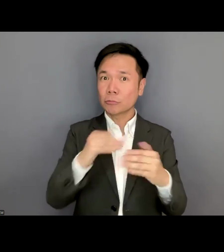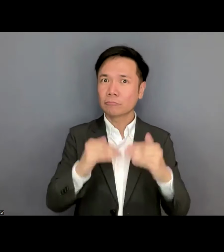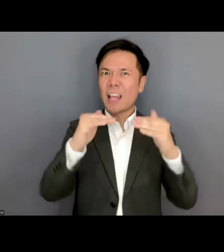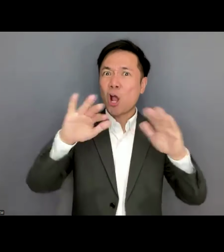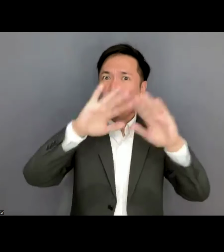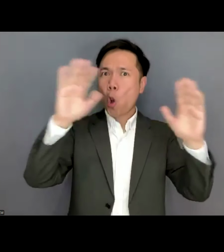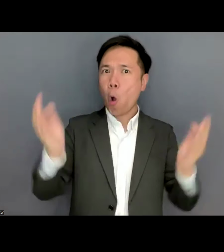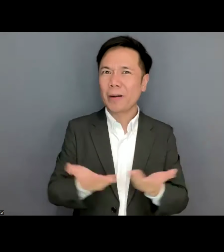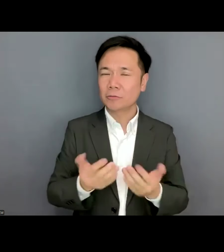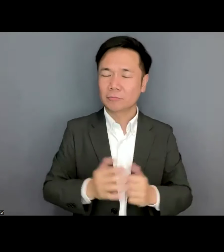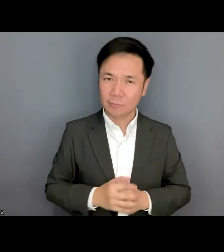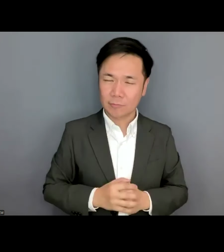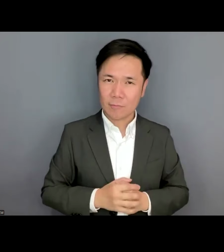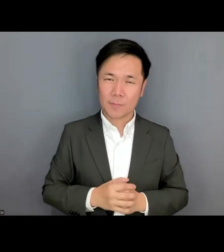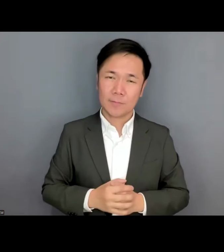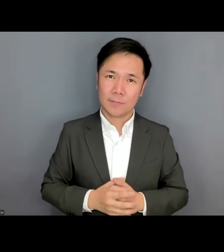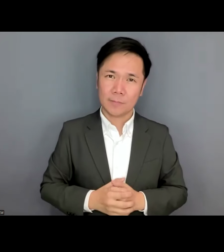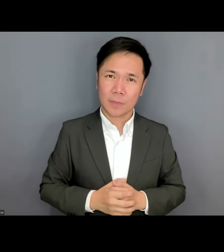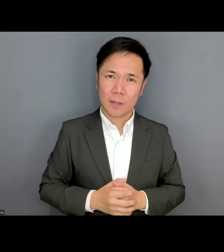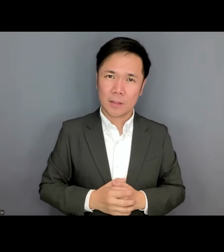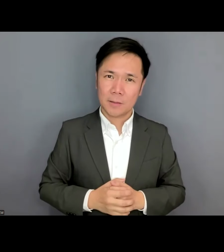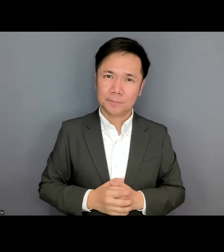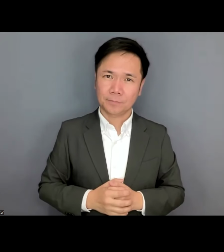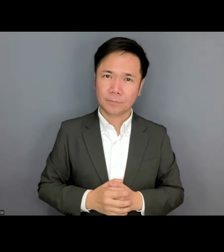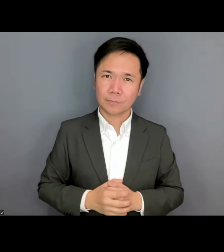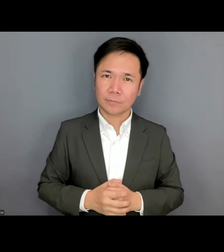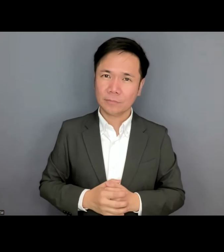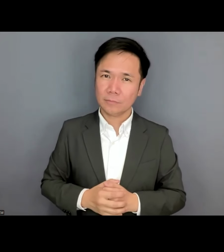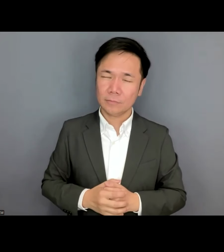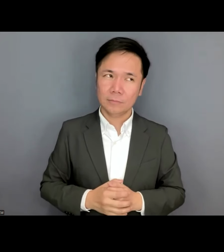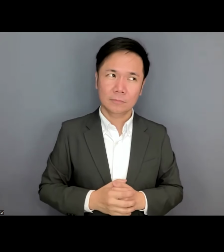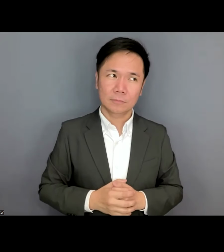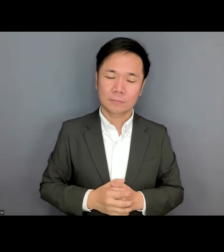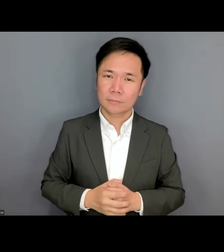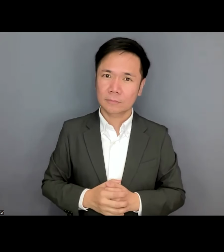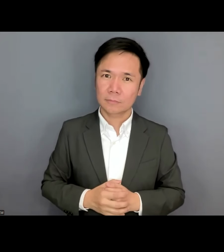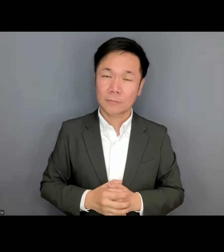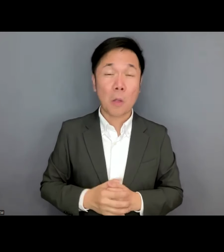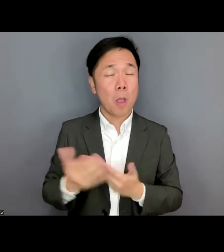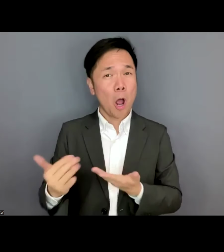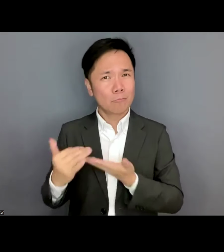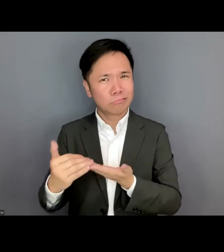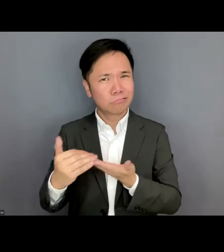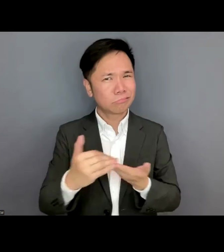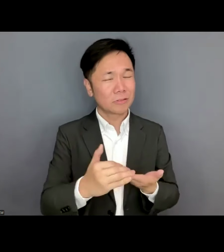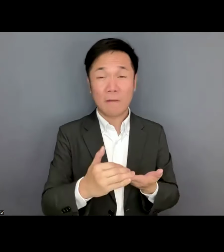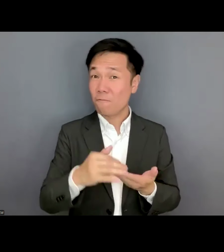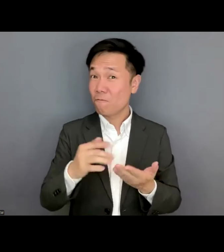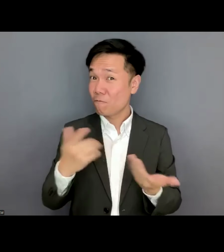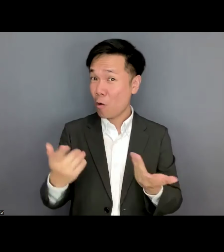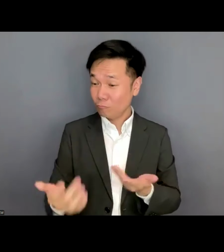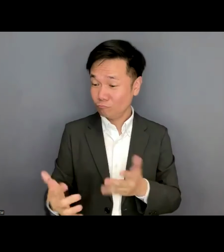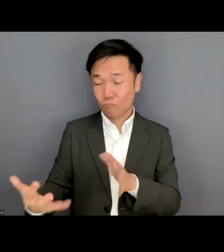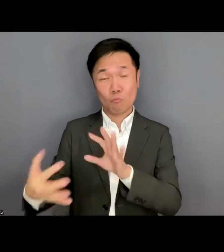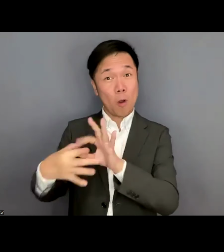partenariats solides asked soient to have solid établis partnerships avec la that have been société civile, established le with the civil secteur society,